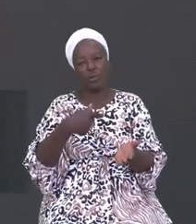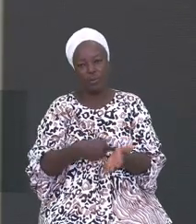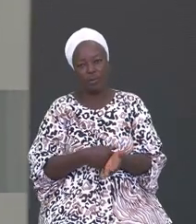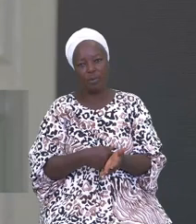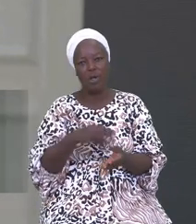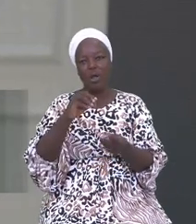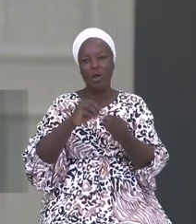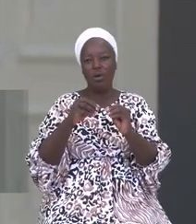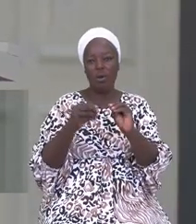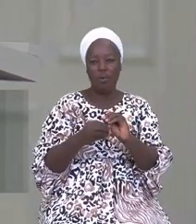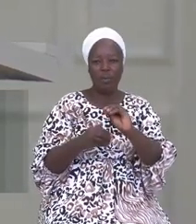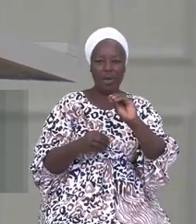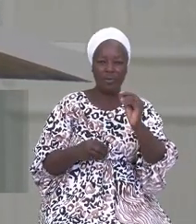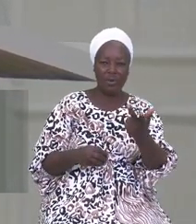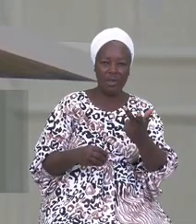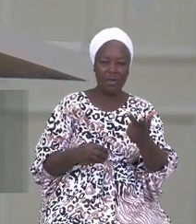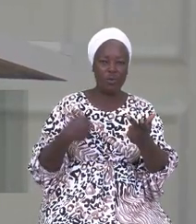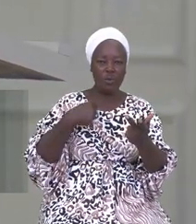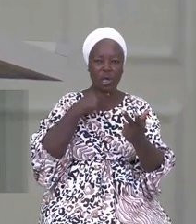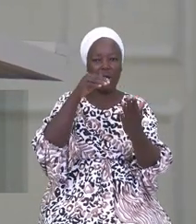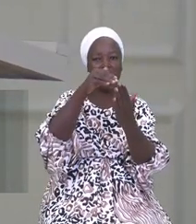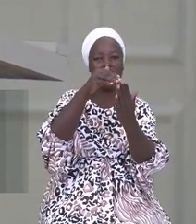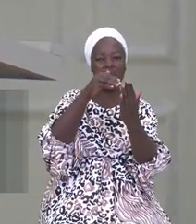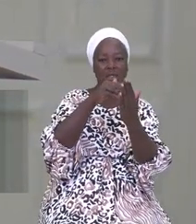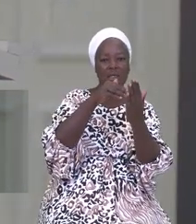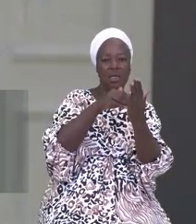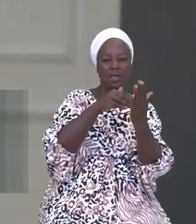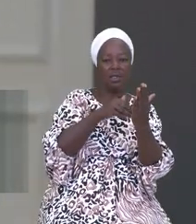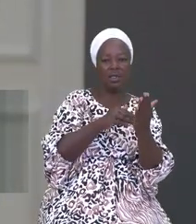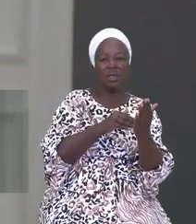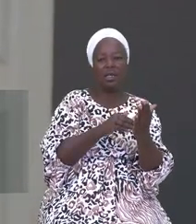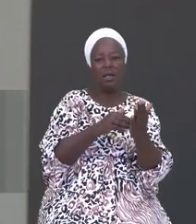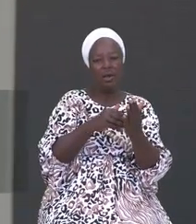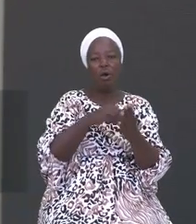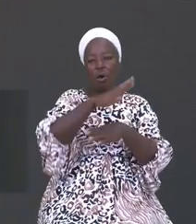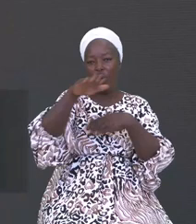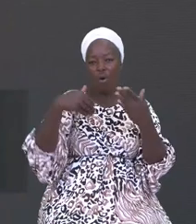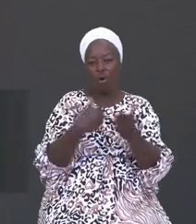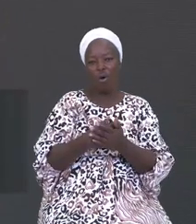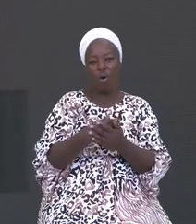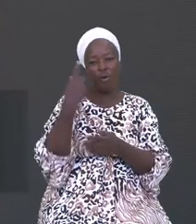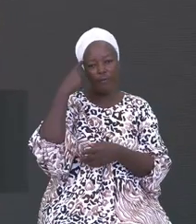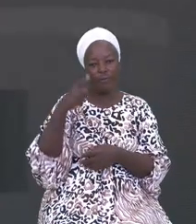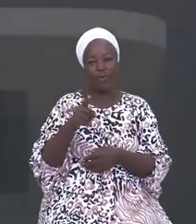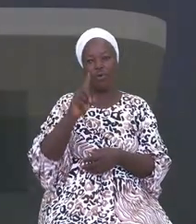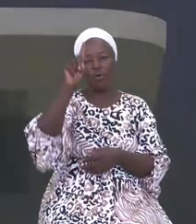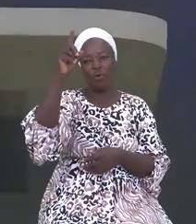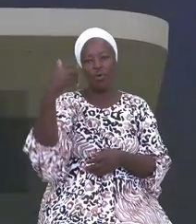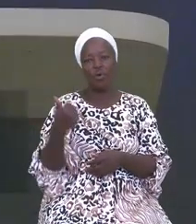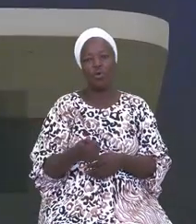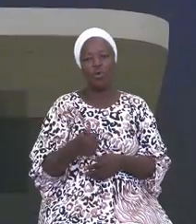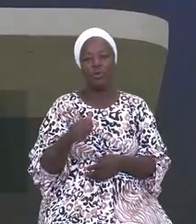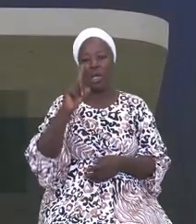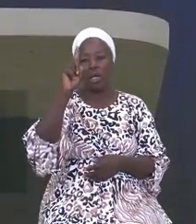three, we are listed all for God's supply. Amen. Amen.